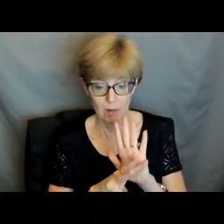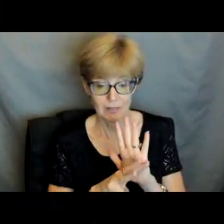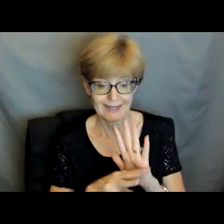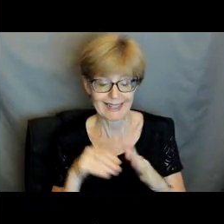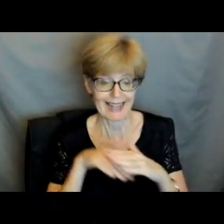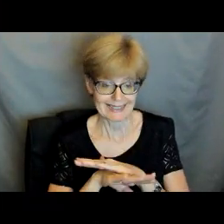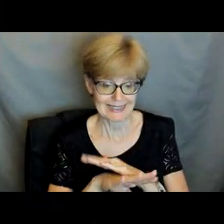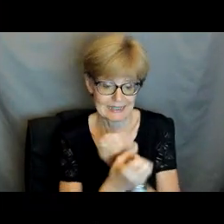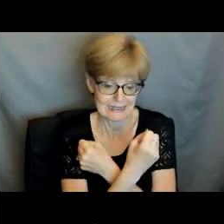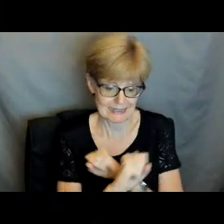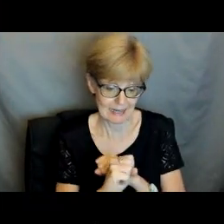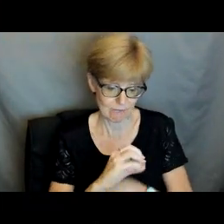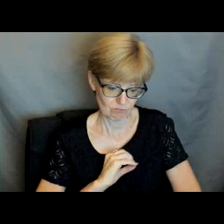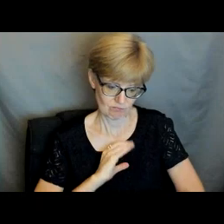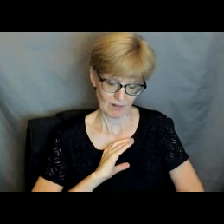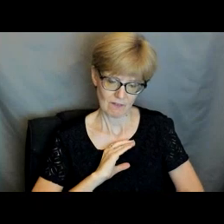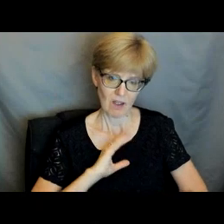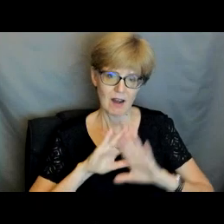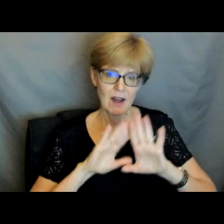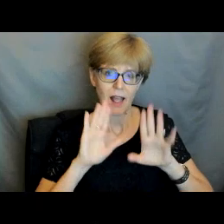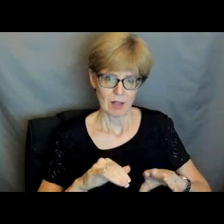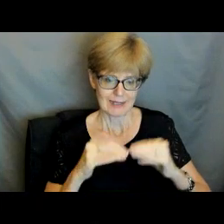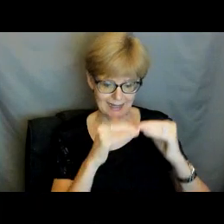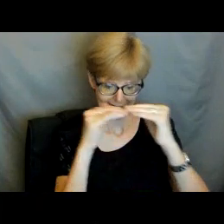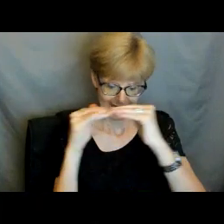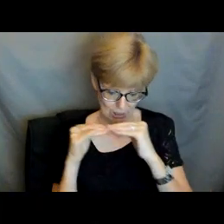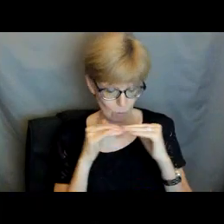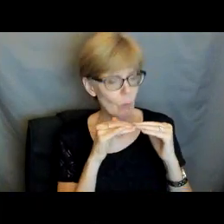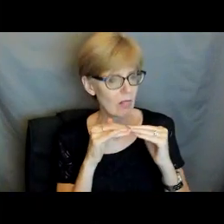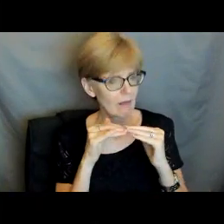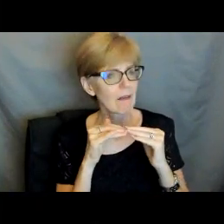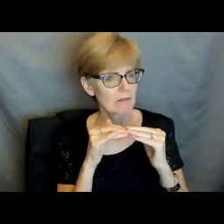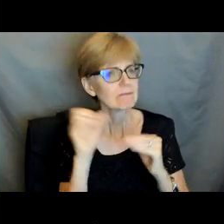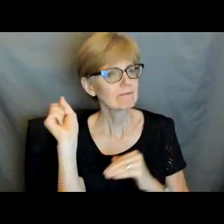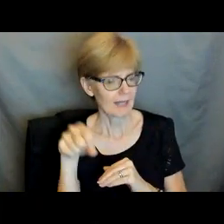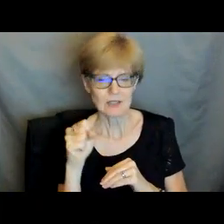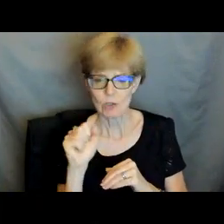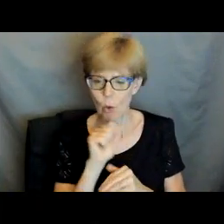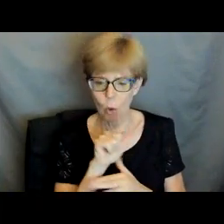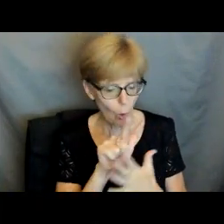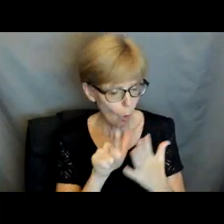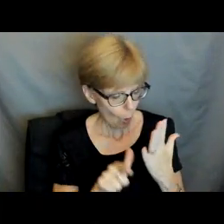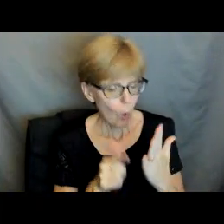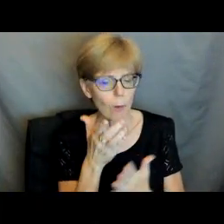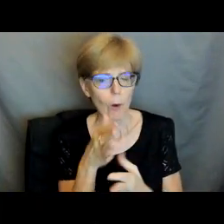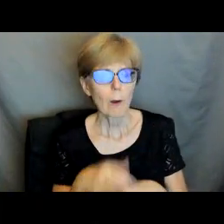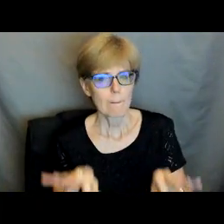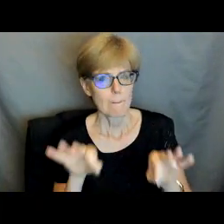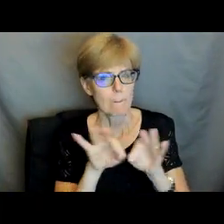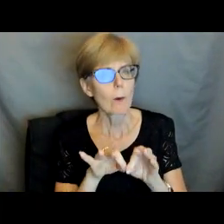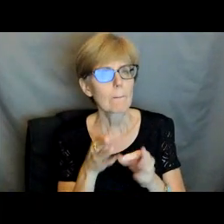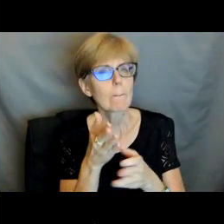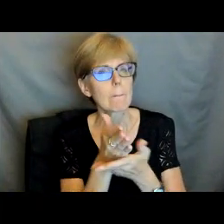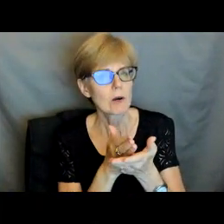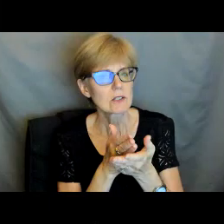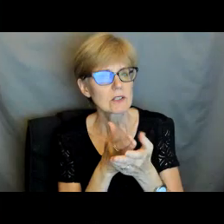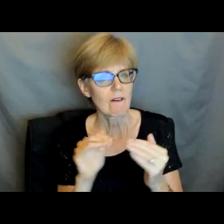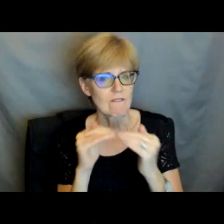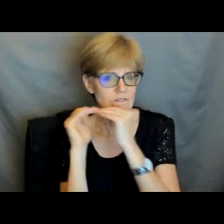equal treatment throughout the Commonwealth. Absolutely, these are all important parts of fair housing.